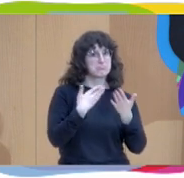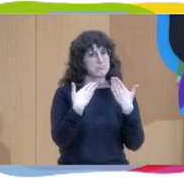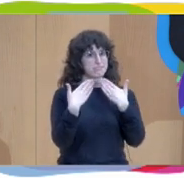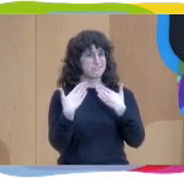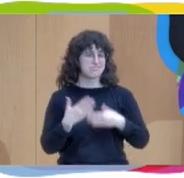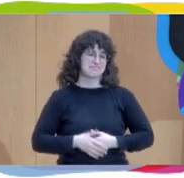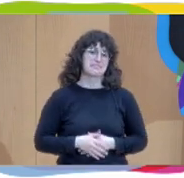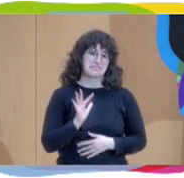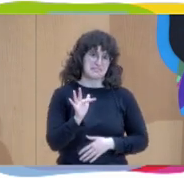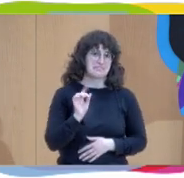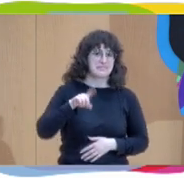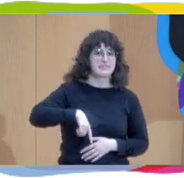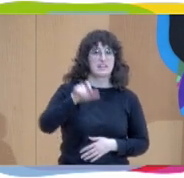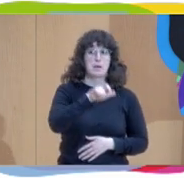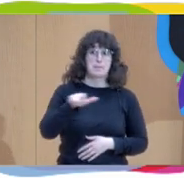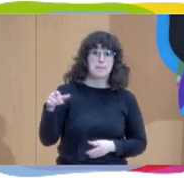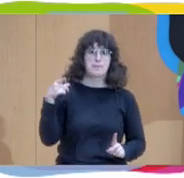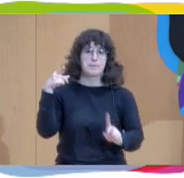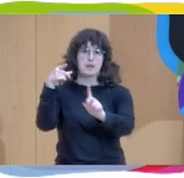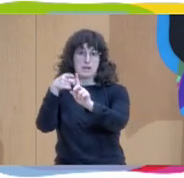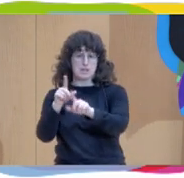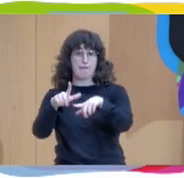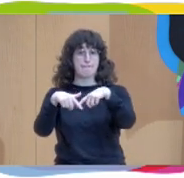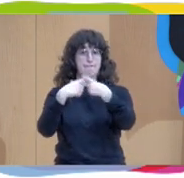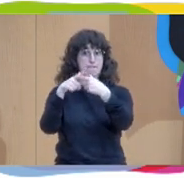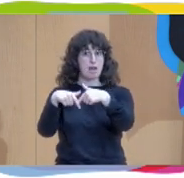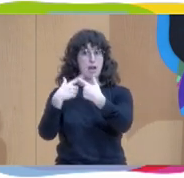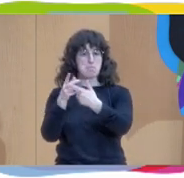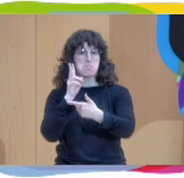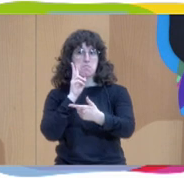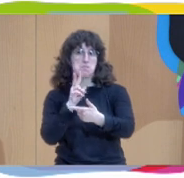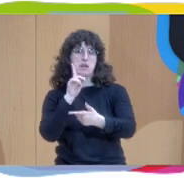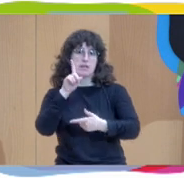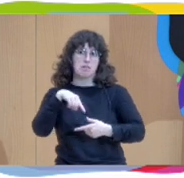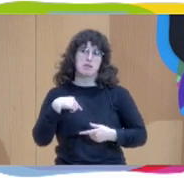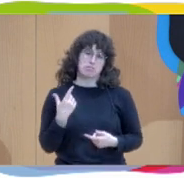possibilities for discussion and they really felt that they were listening to.